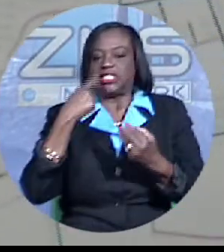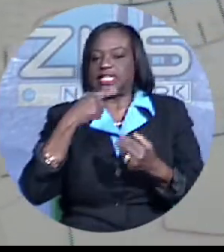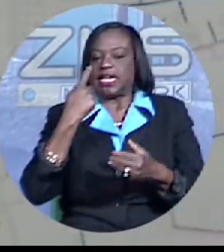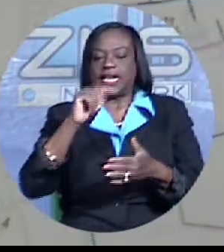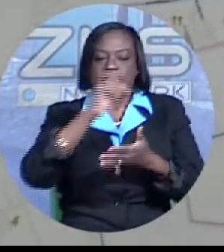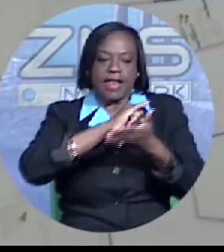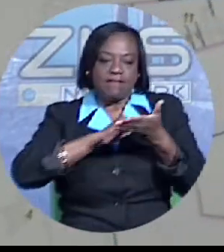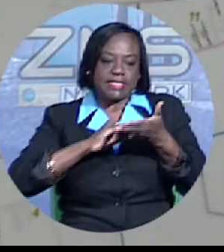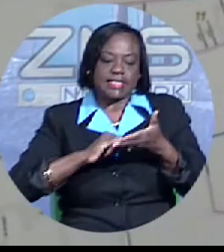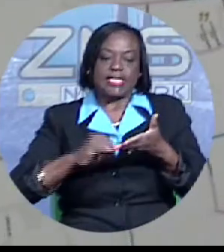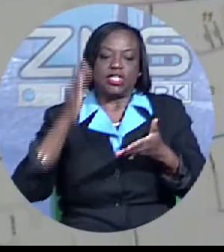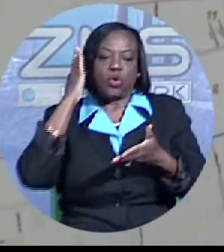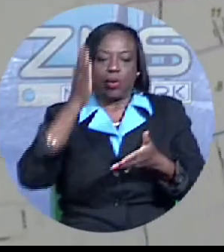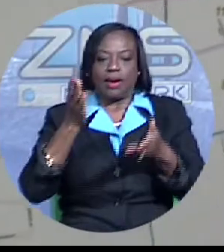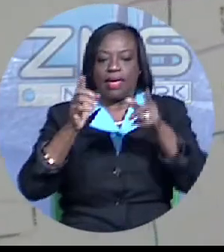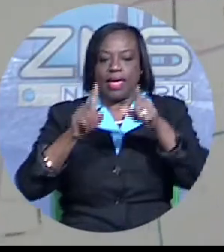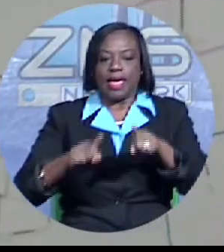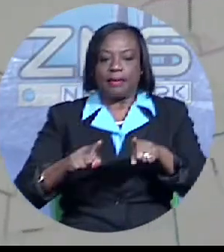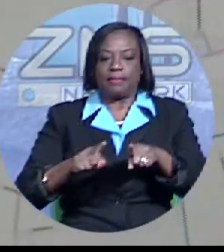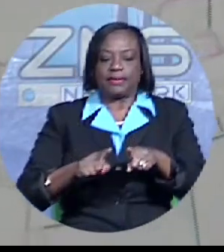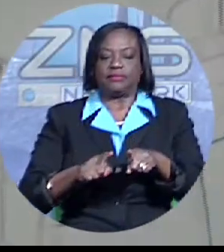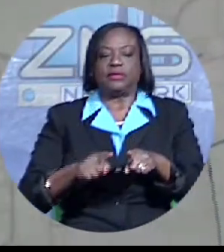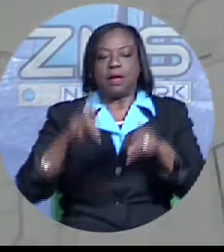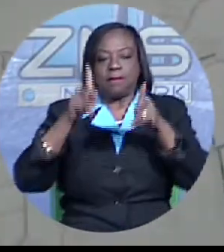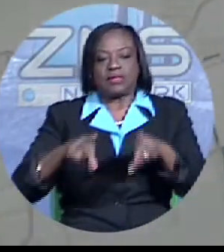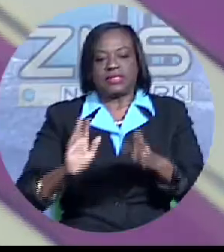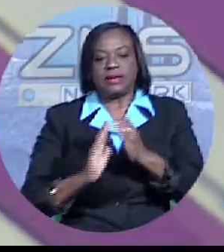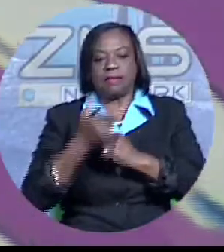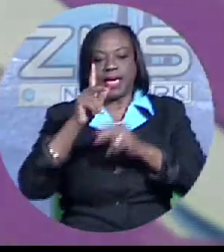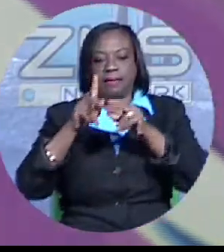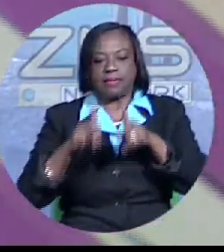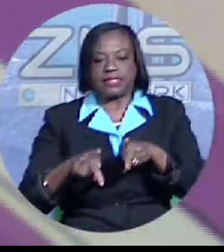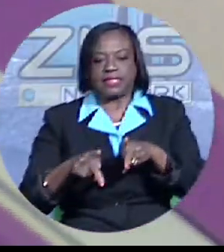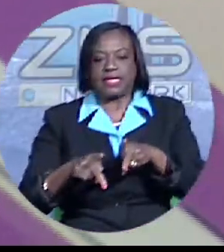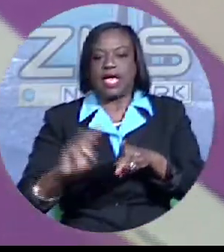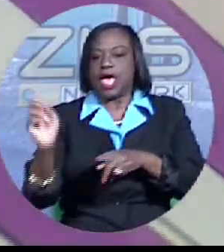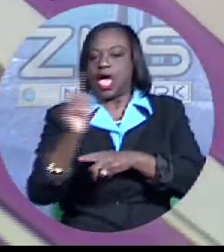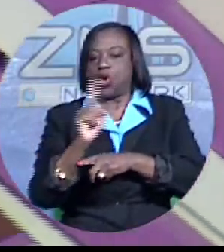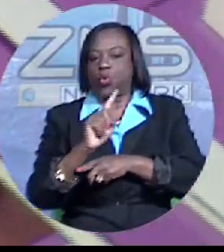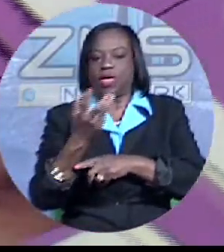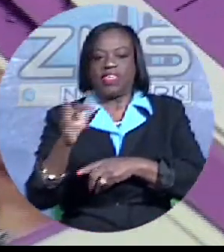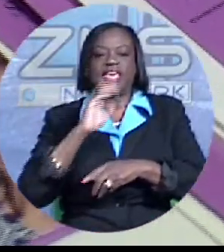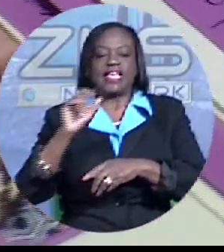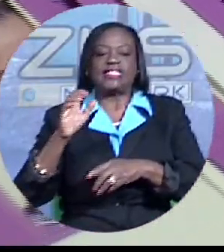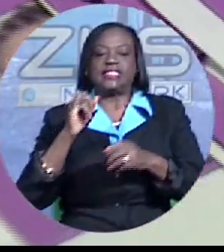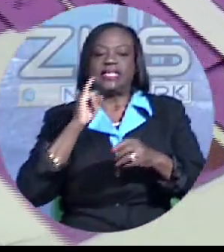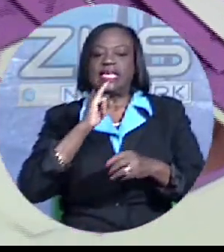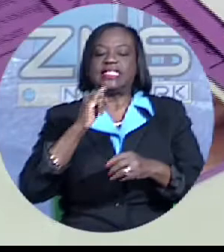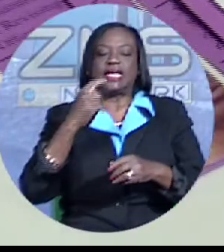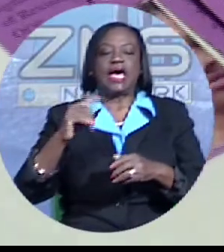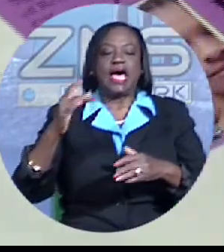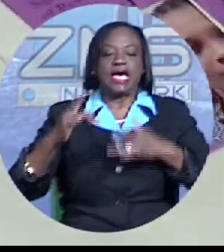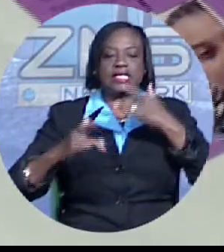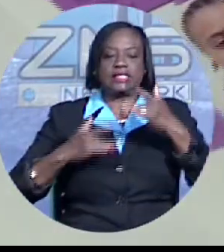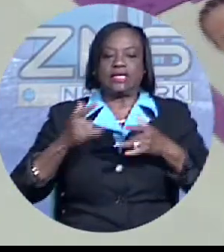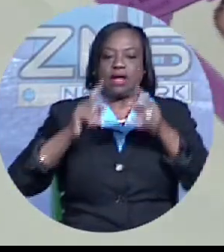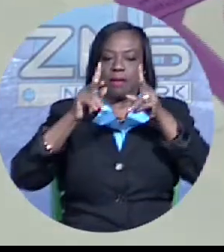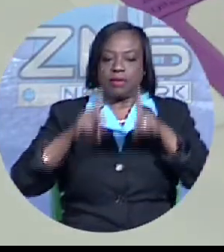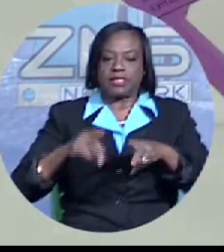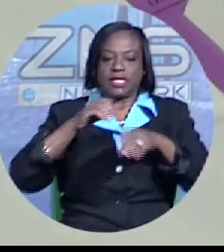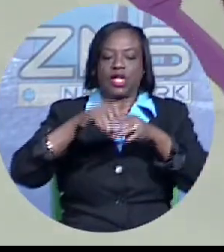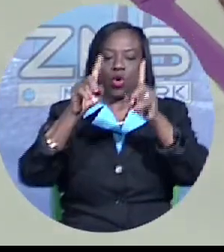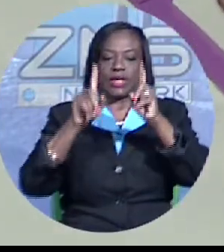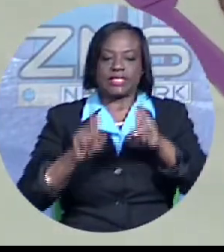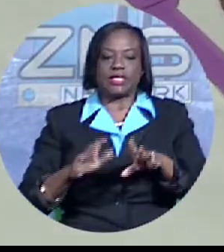to be undertaken on a case-by-case basis, and where there is a concern, the person in question would have to